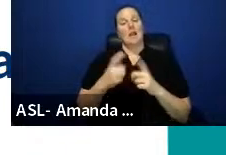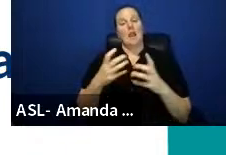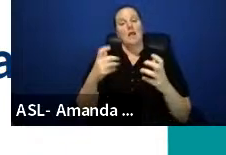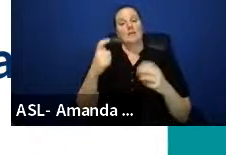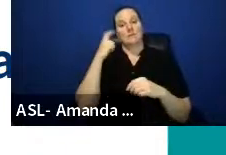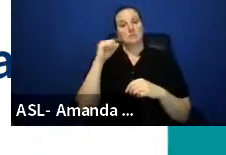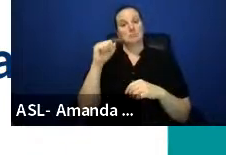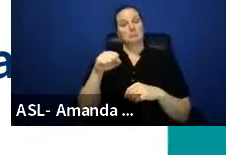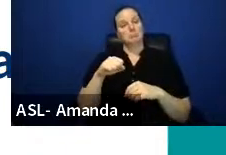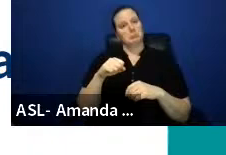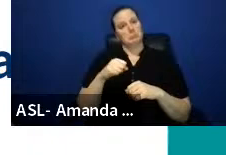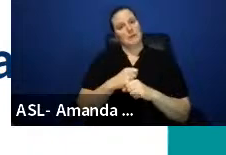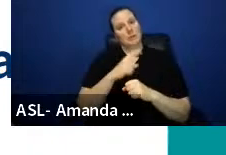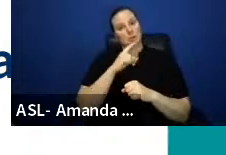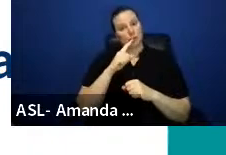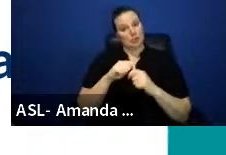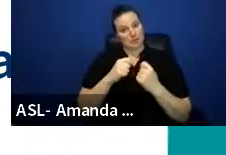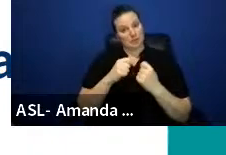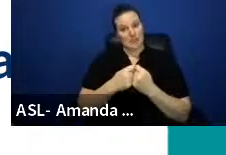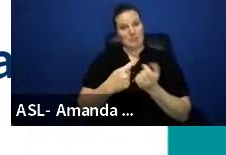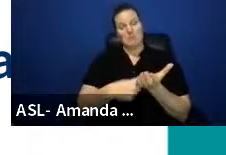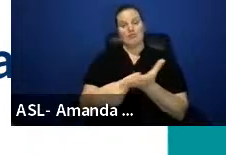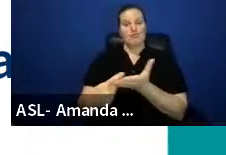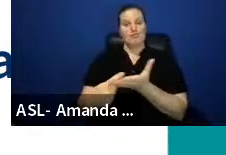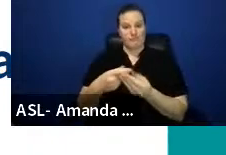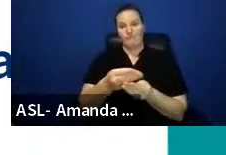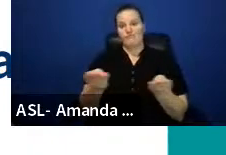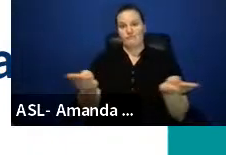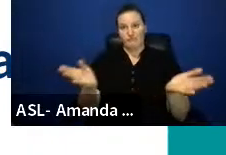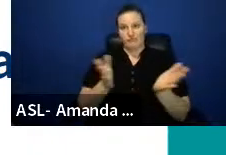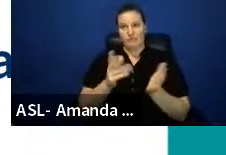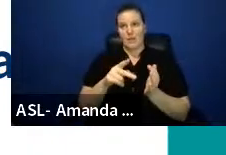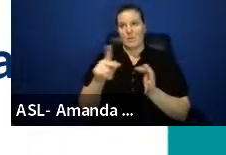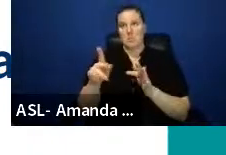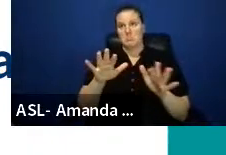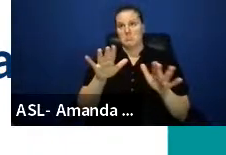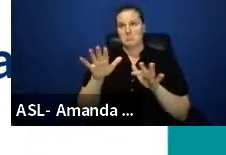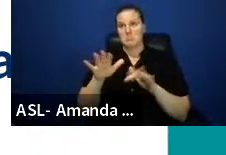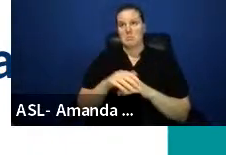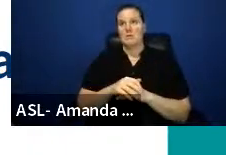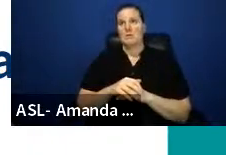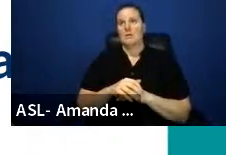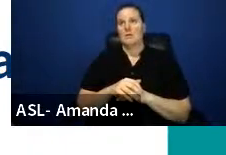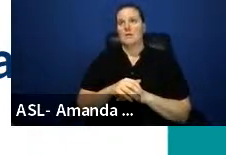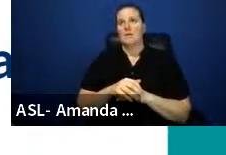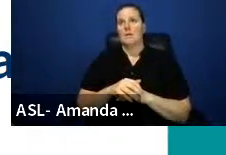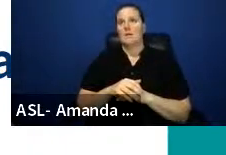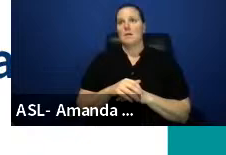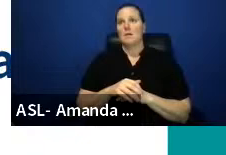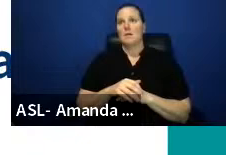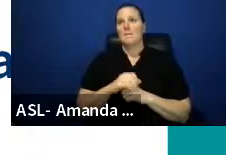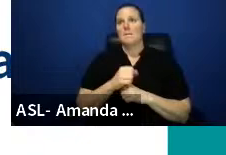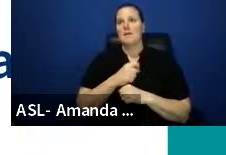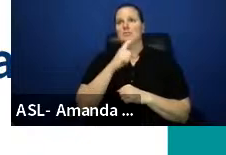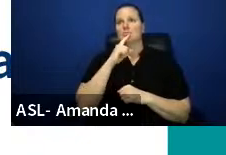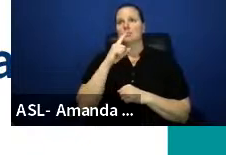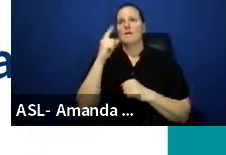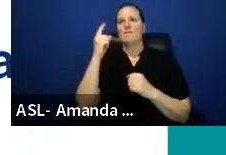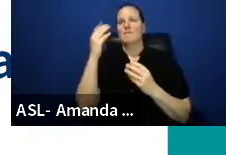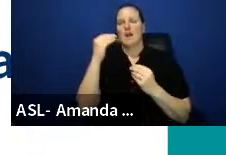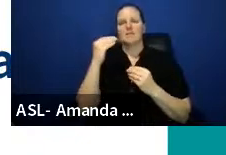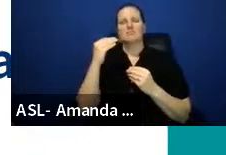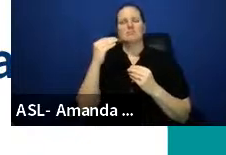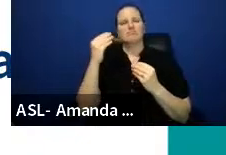So what we'll do is make sure the team circulates this and be sure folks have thoughts. Sit with the material as